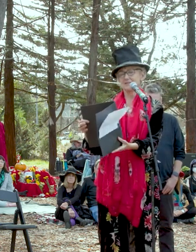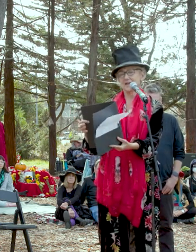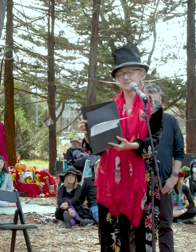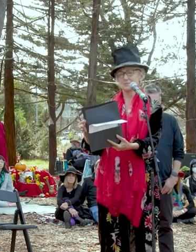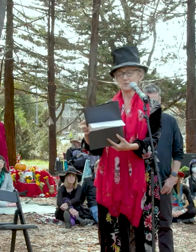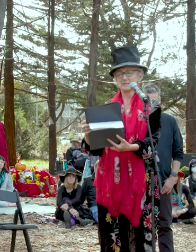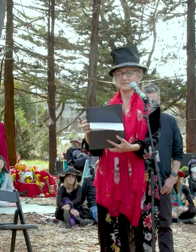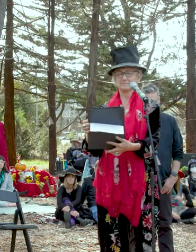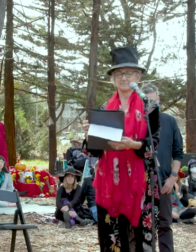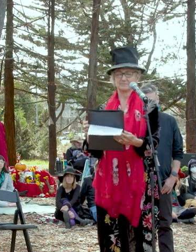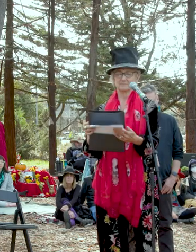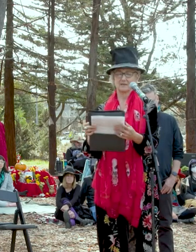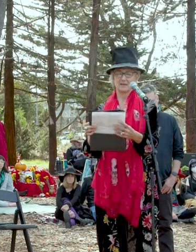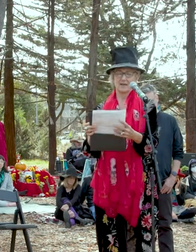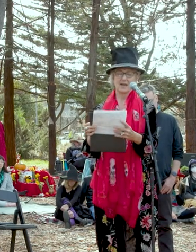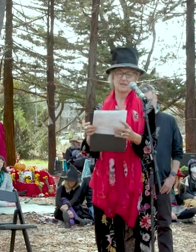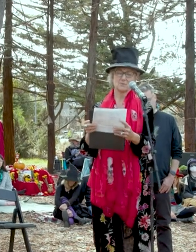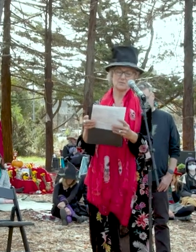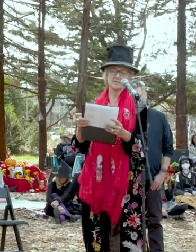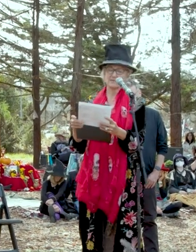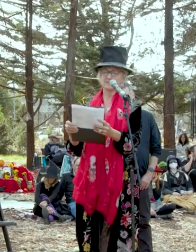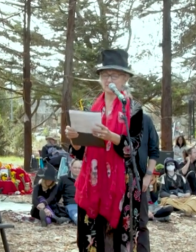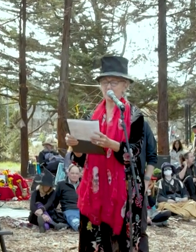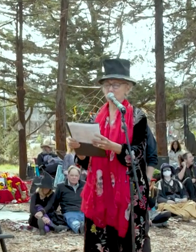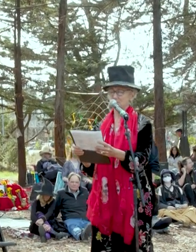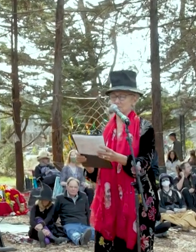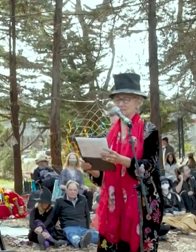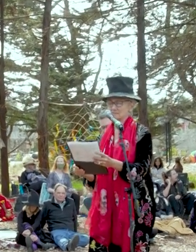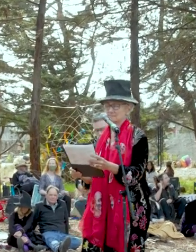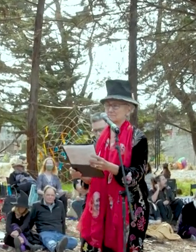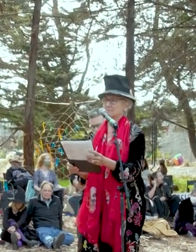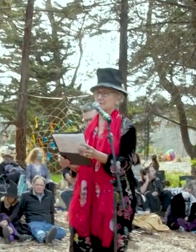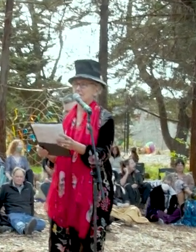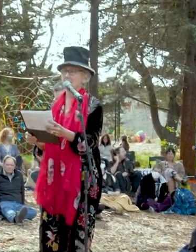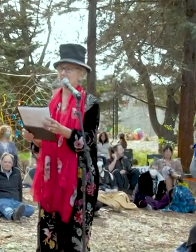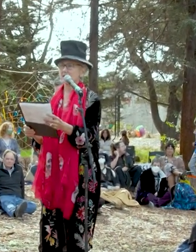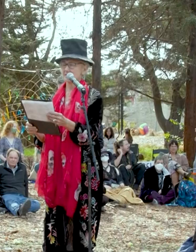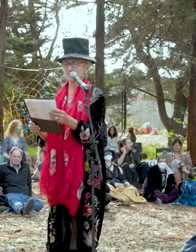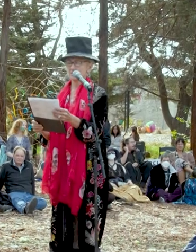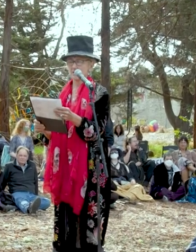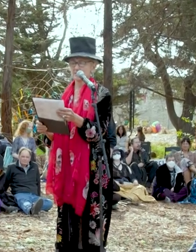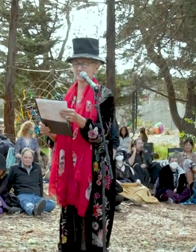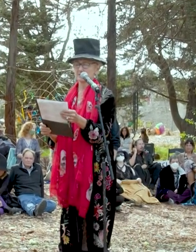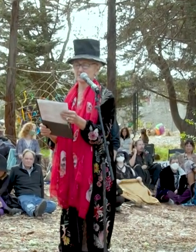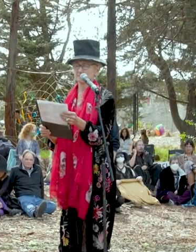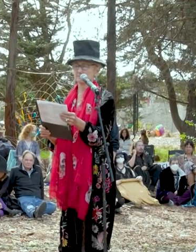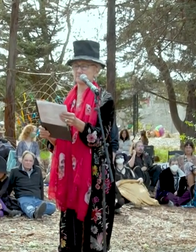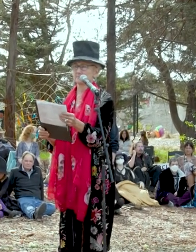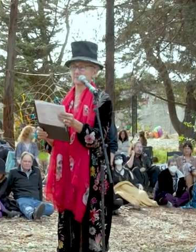Angela Lansbury. Anne Marie Flowers. Anne